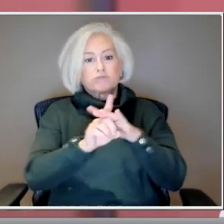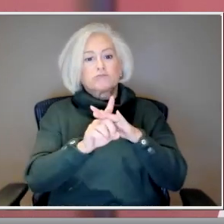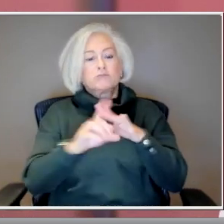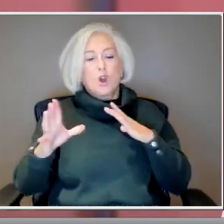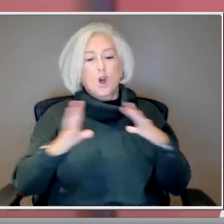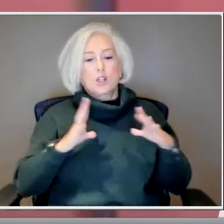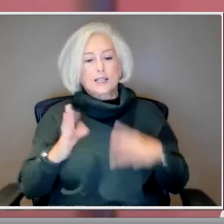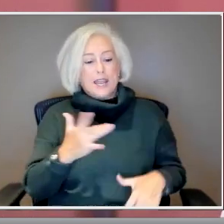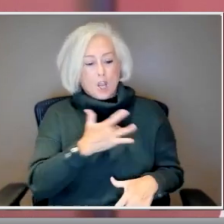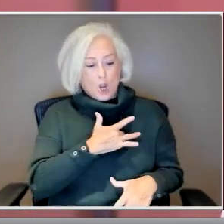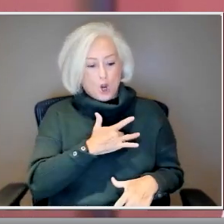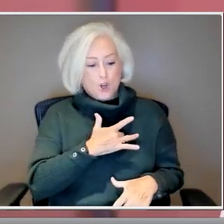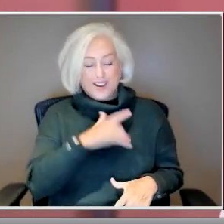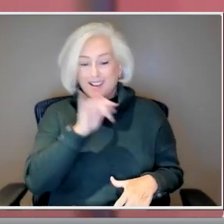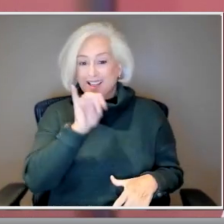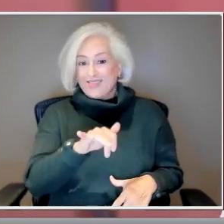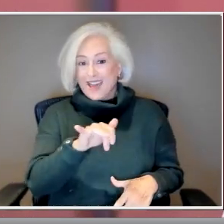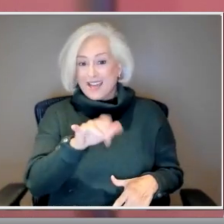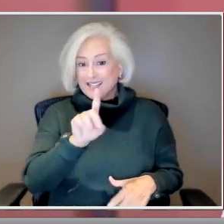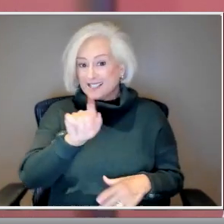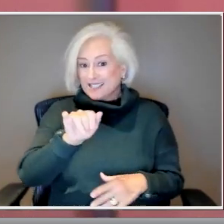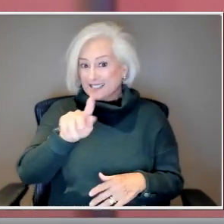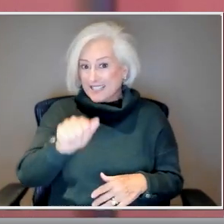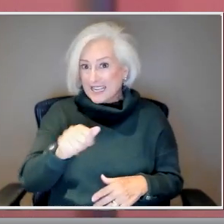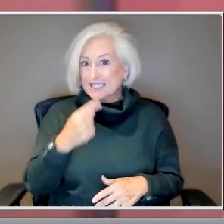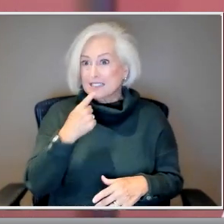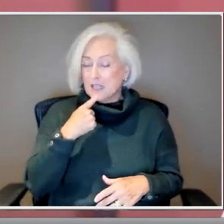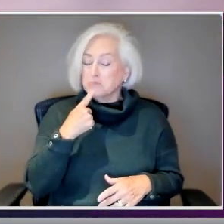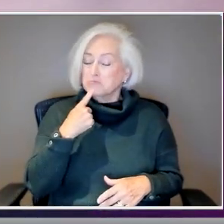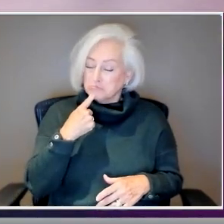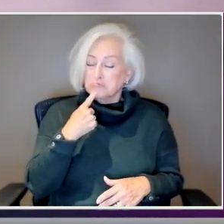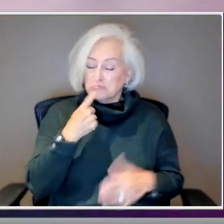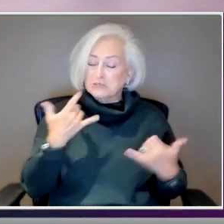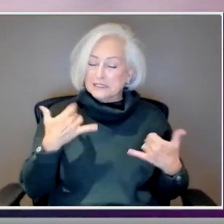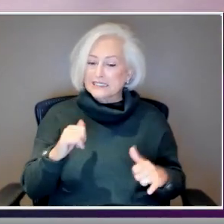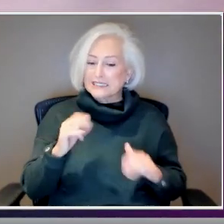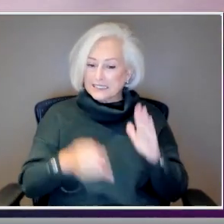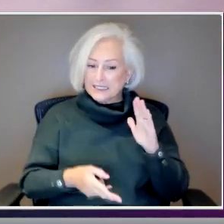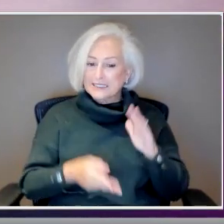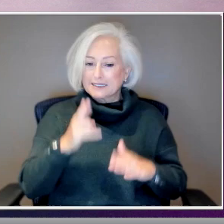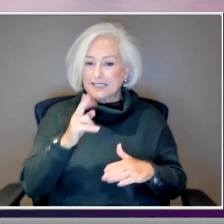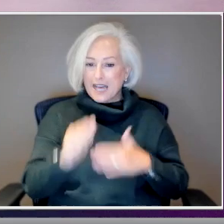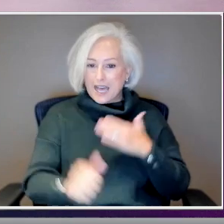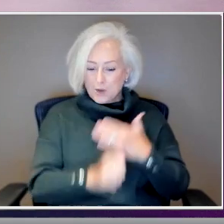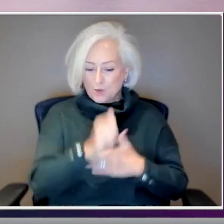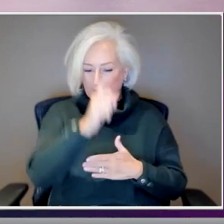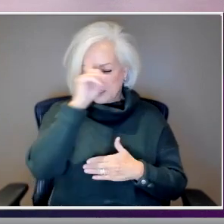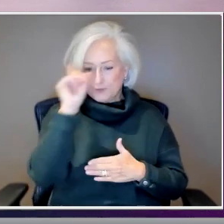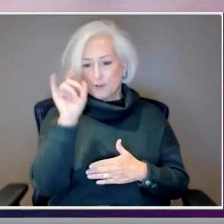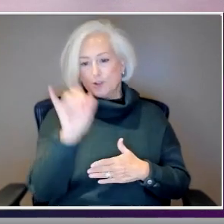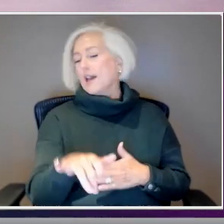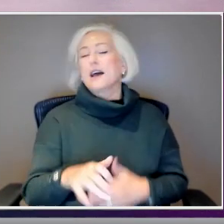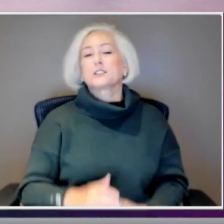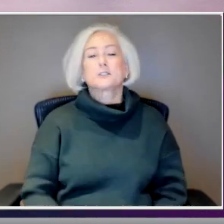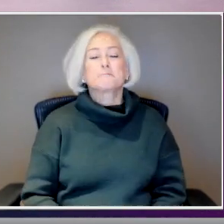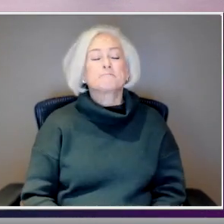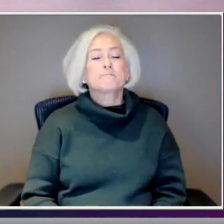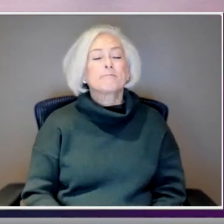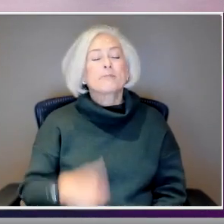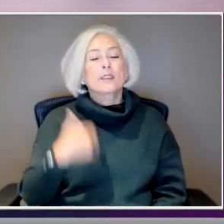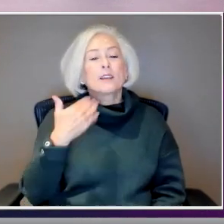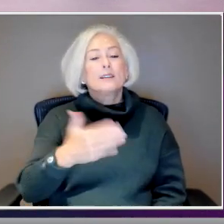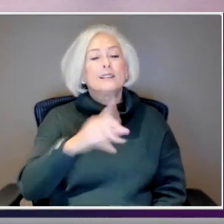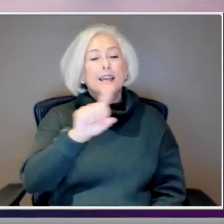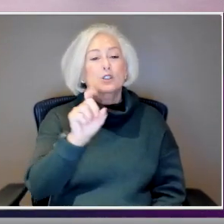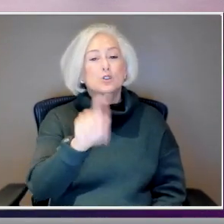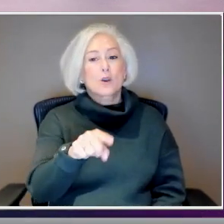still at higher risk for having this with alcohol. And so that brings me to my next question for both of you is what do you tell